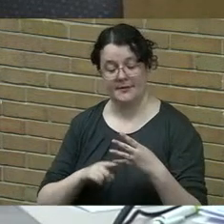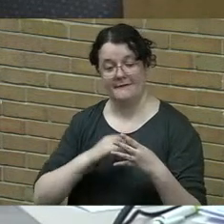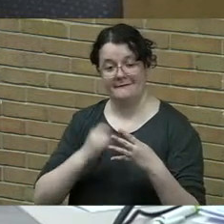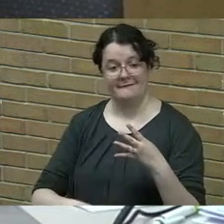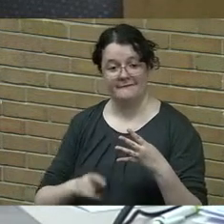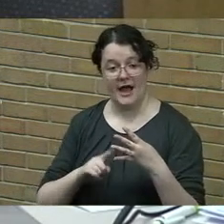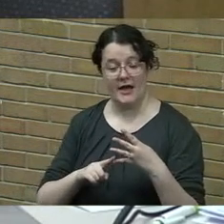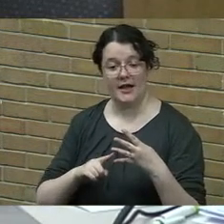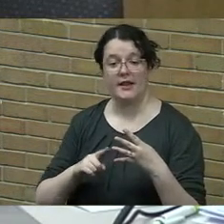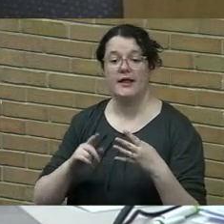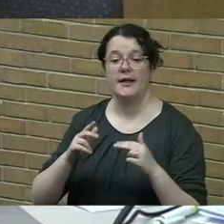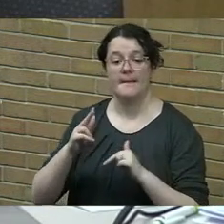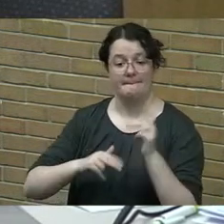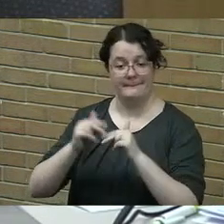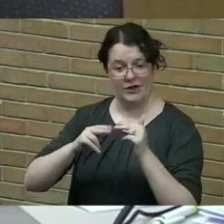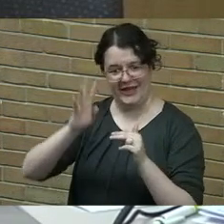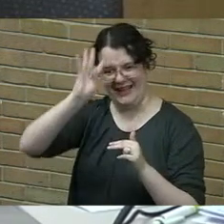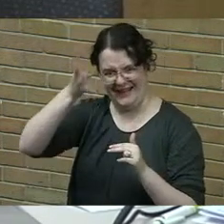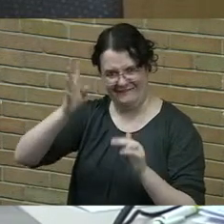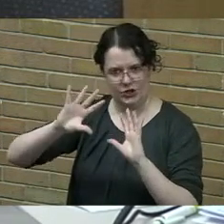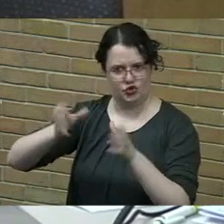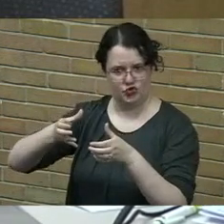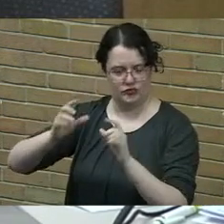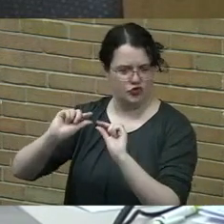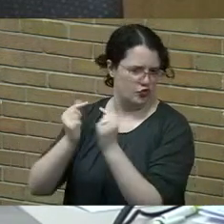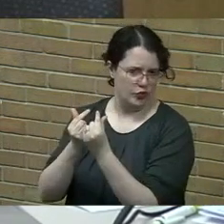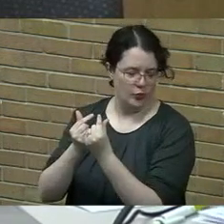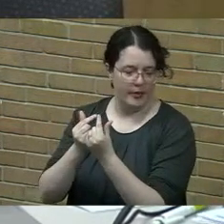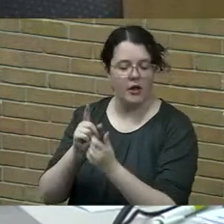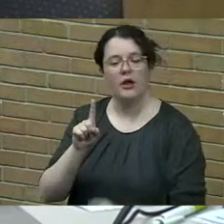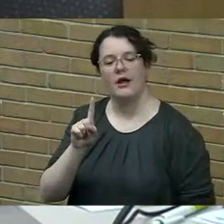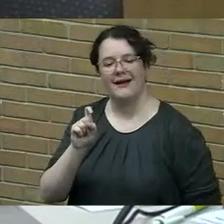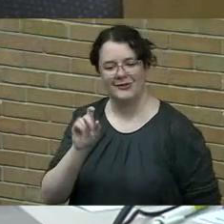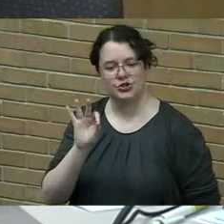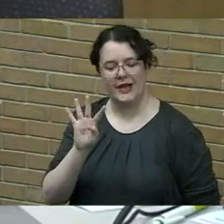to Building Innovation Group in the amount of